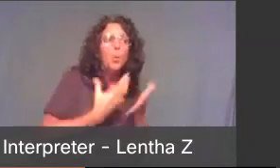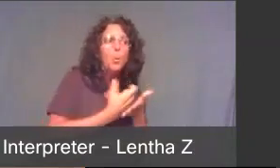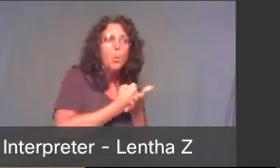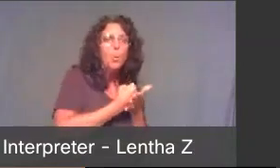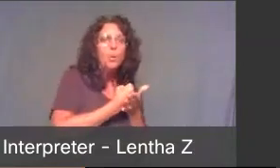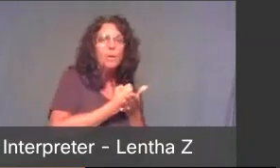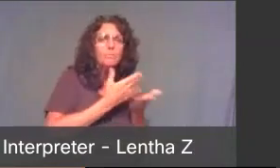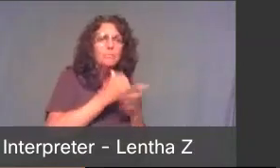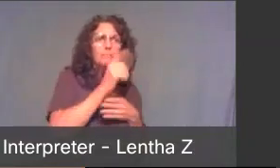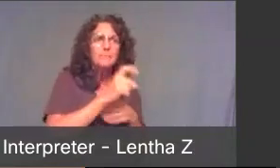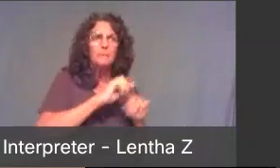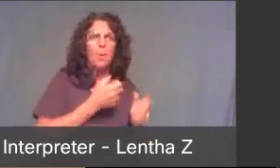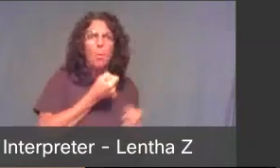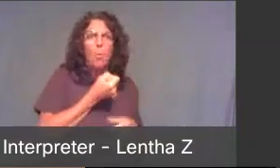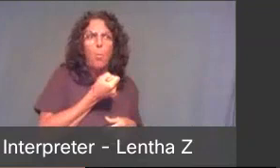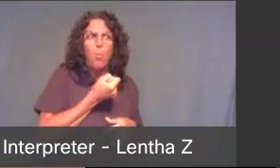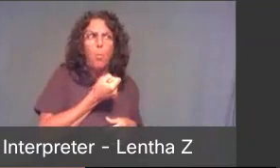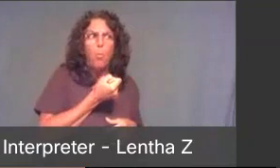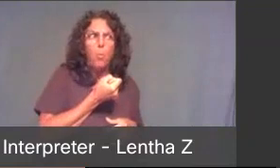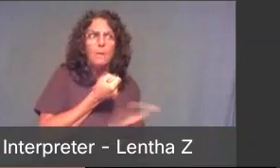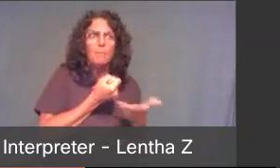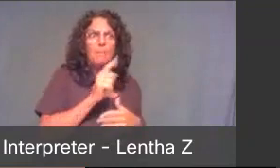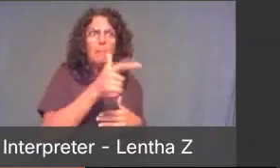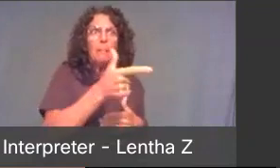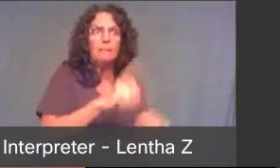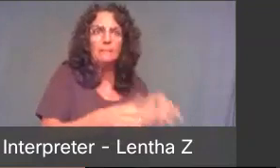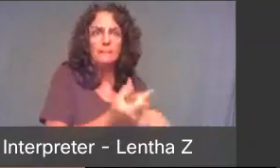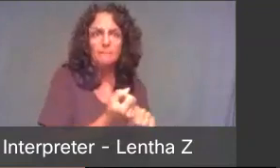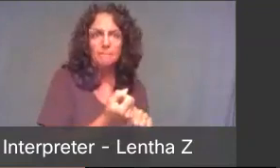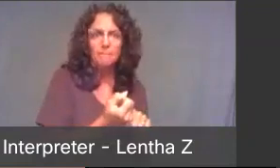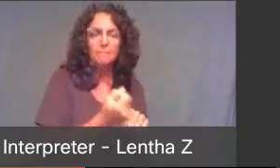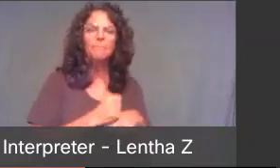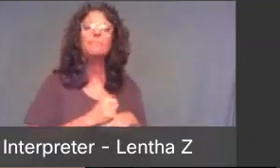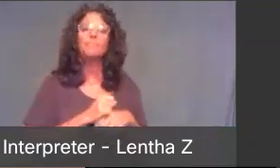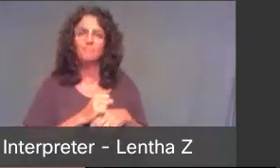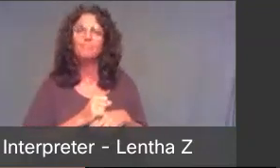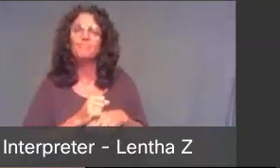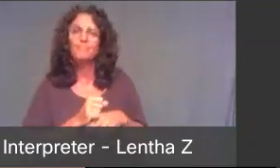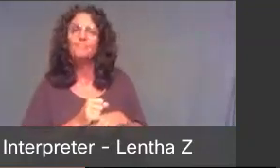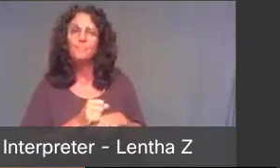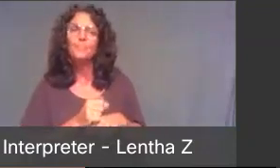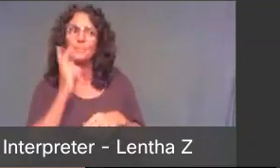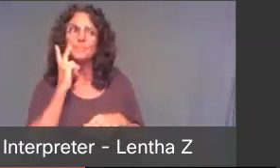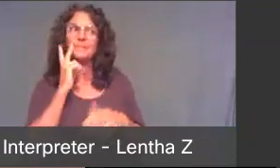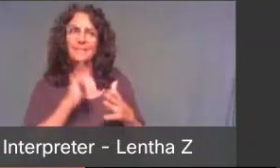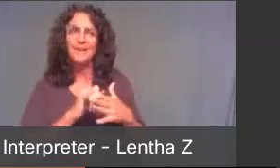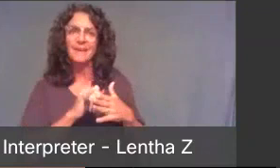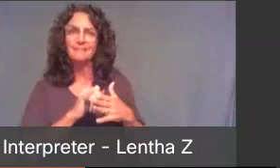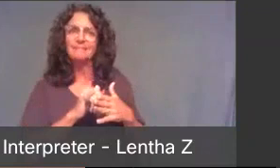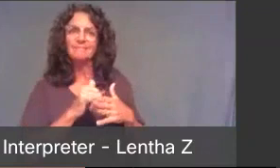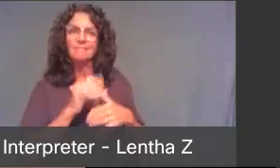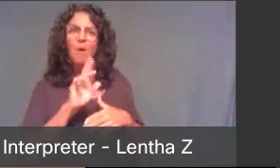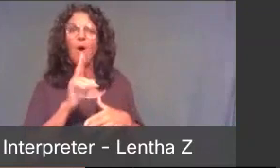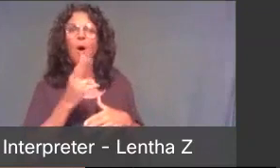really need, but they hang on to it just in case. And we'll see that symptom of hoarding passed down